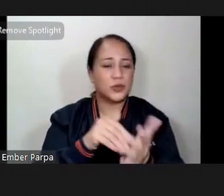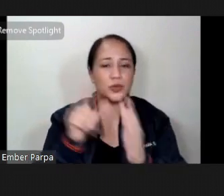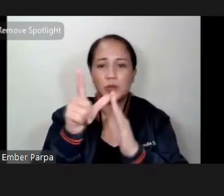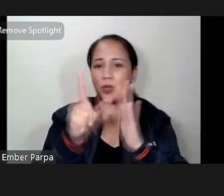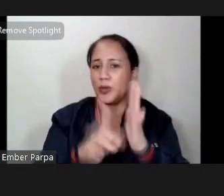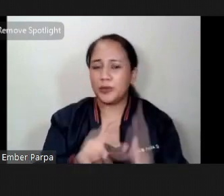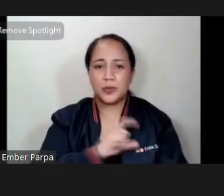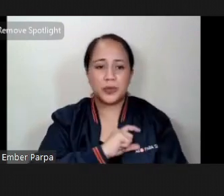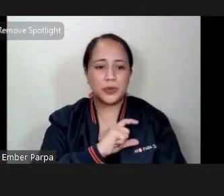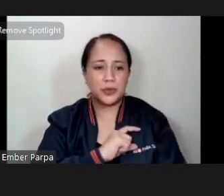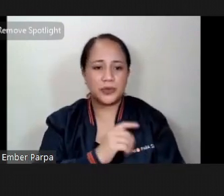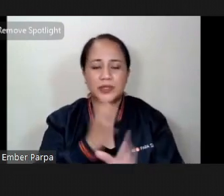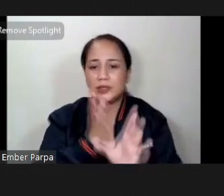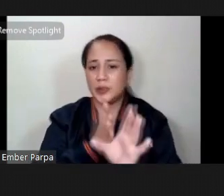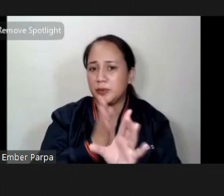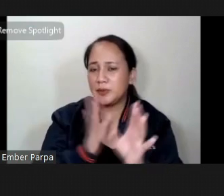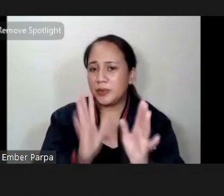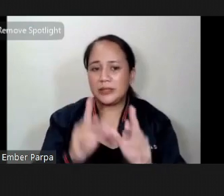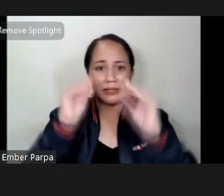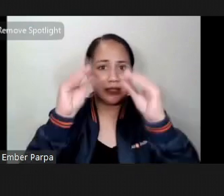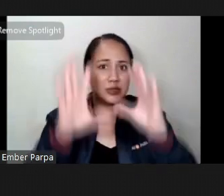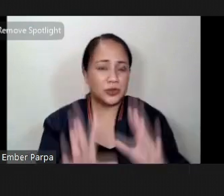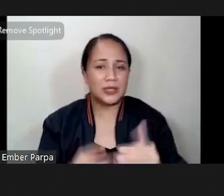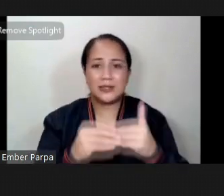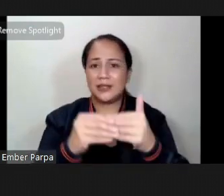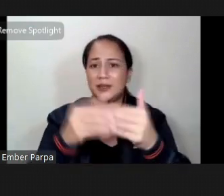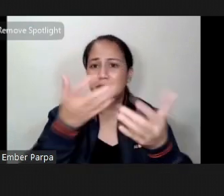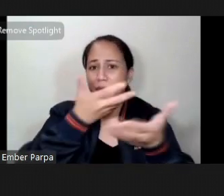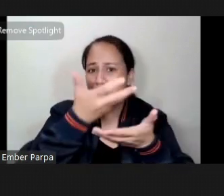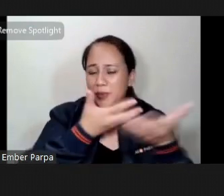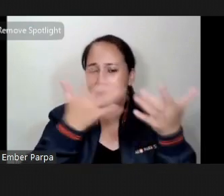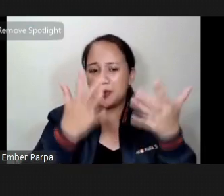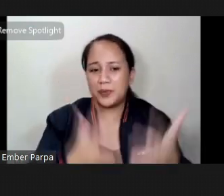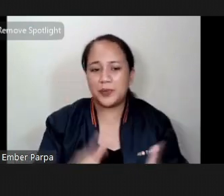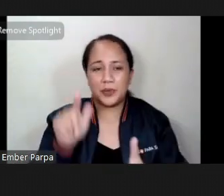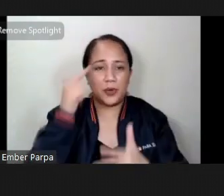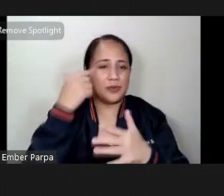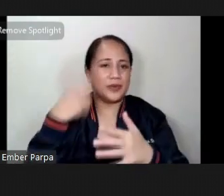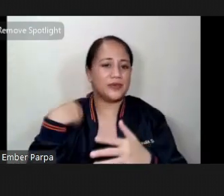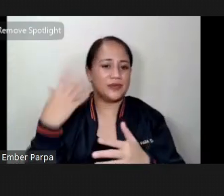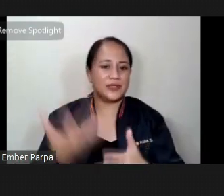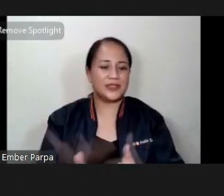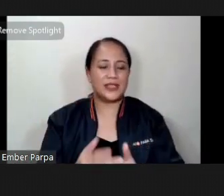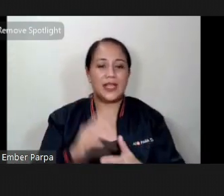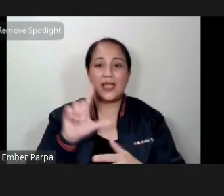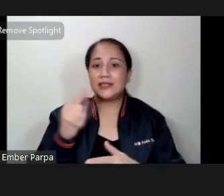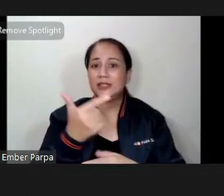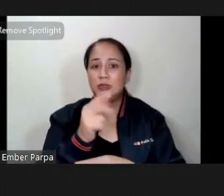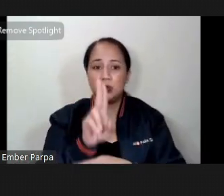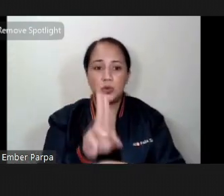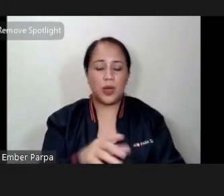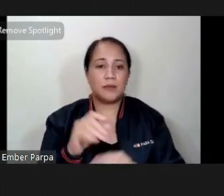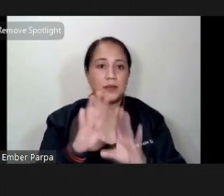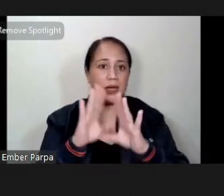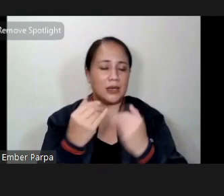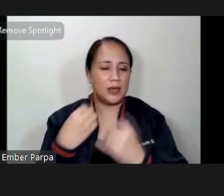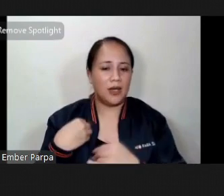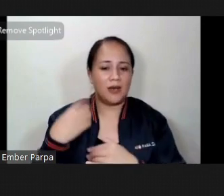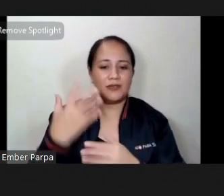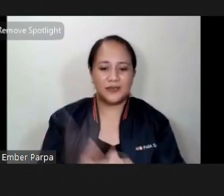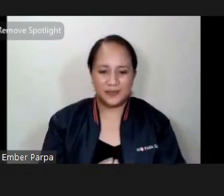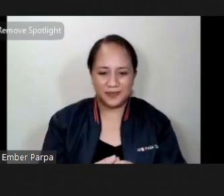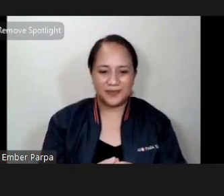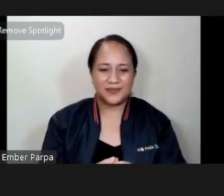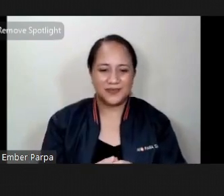police, psychologists, teachers, guidance counselors, government officials, local governments, and barangay officers, staff,